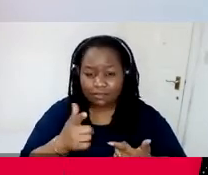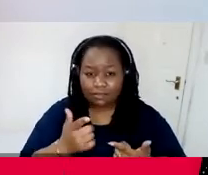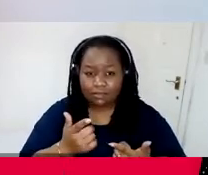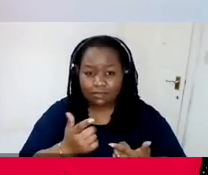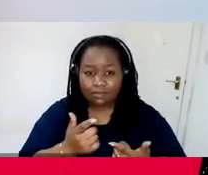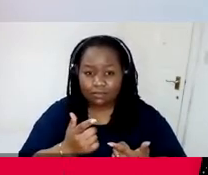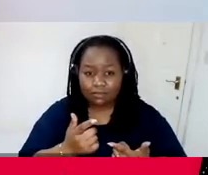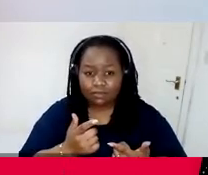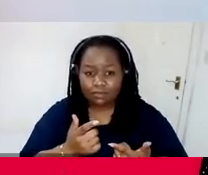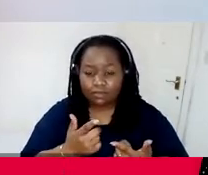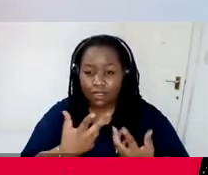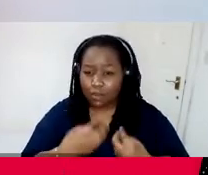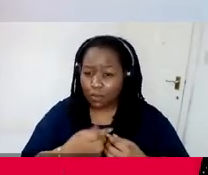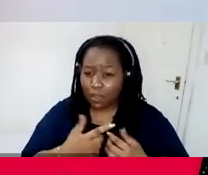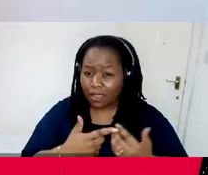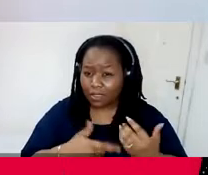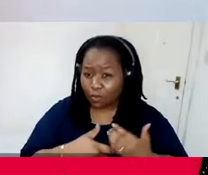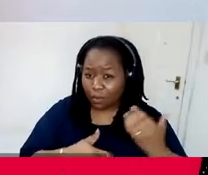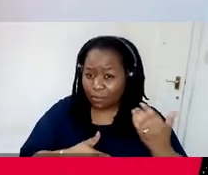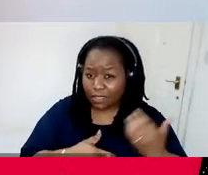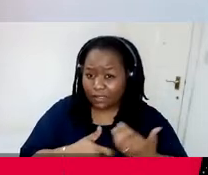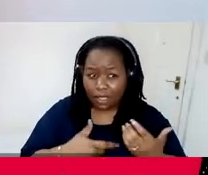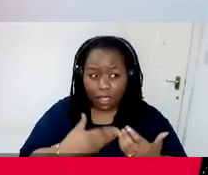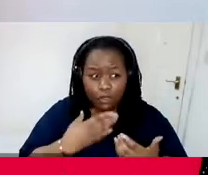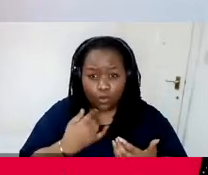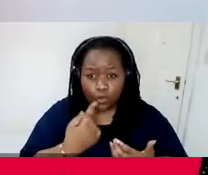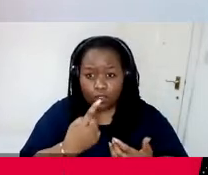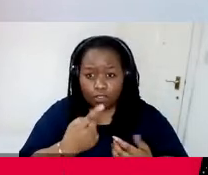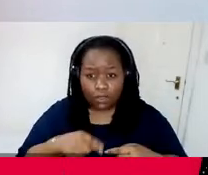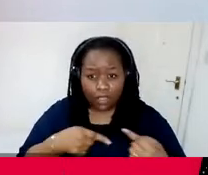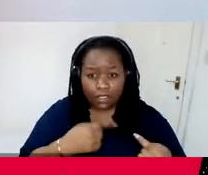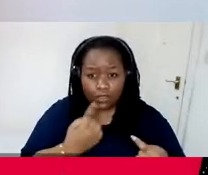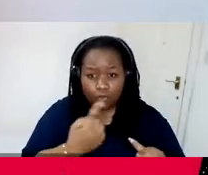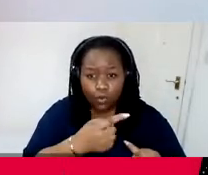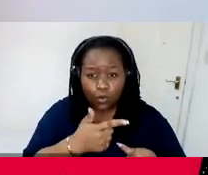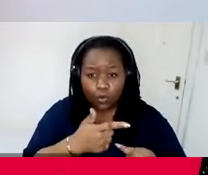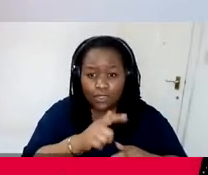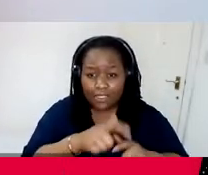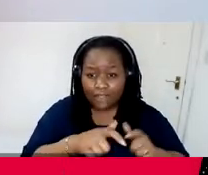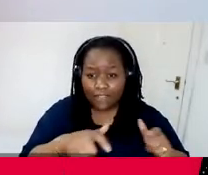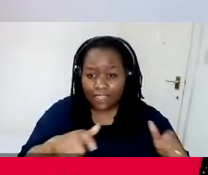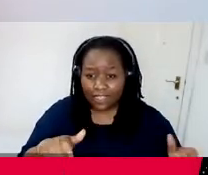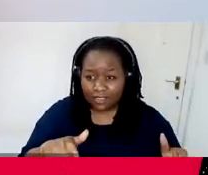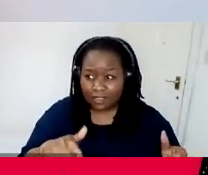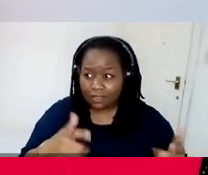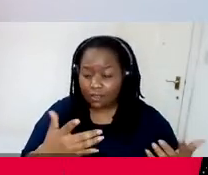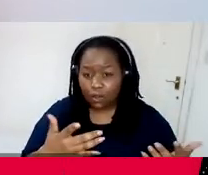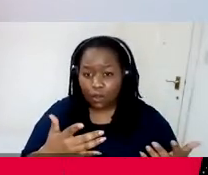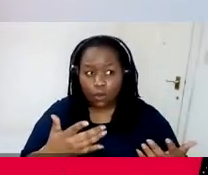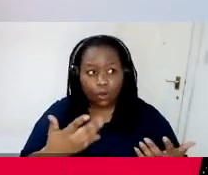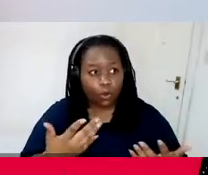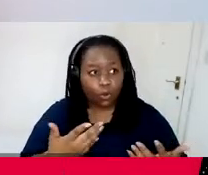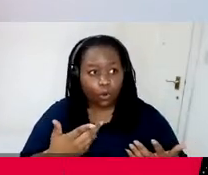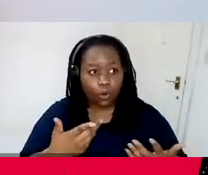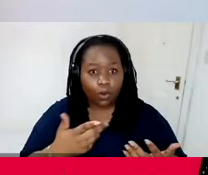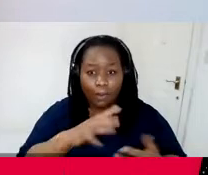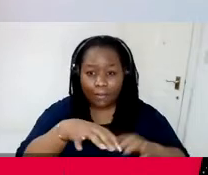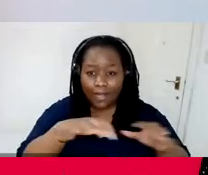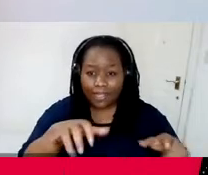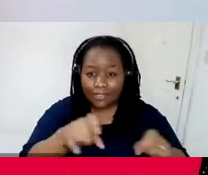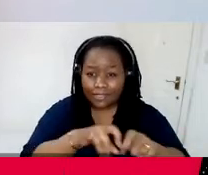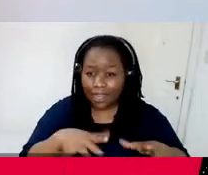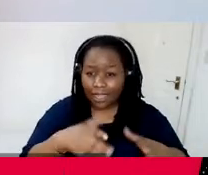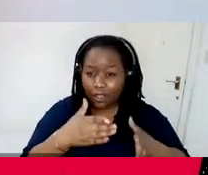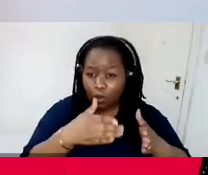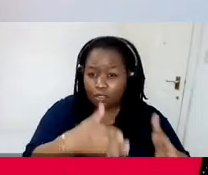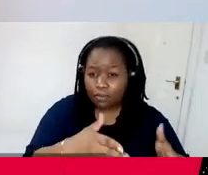where the weapons are used against civilians and against civilian objects like hospitals